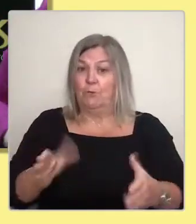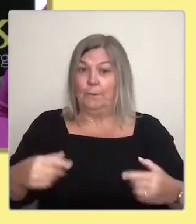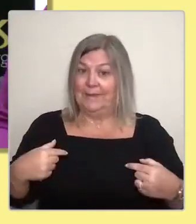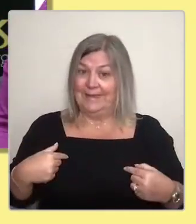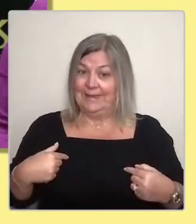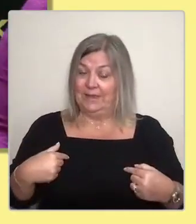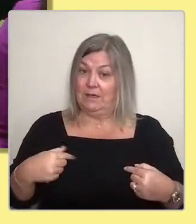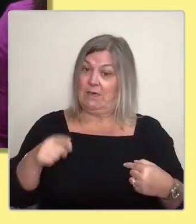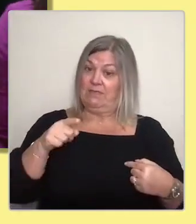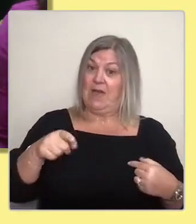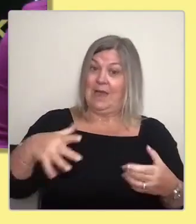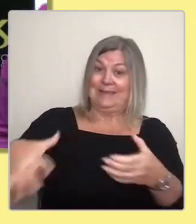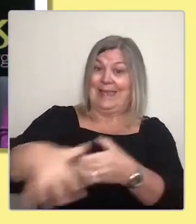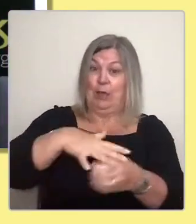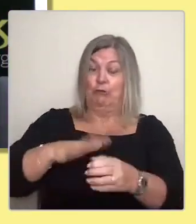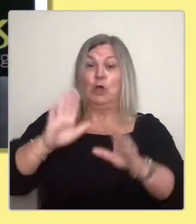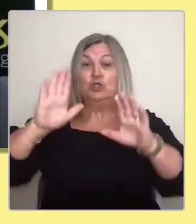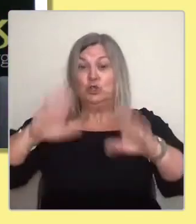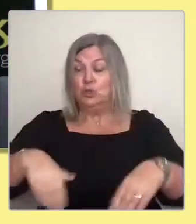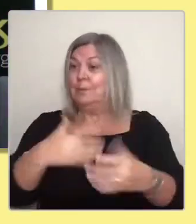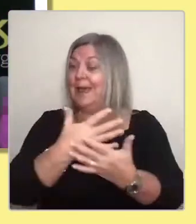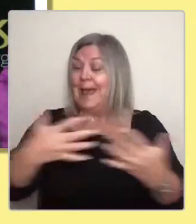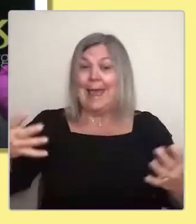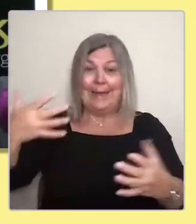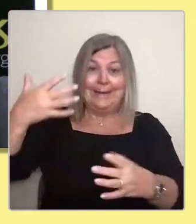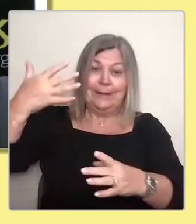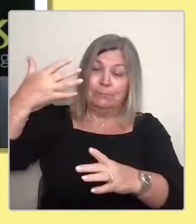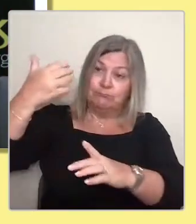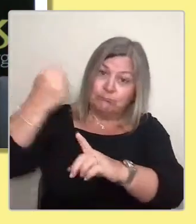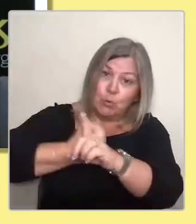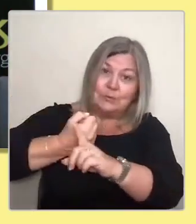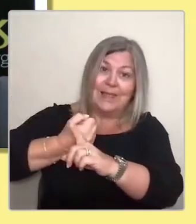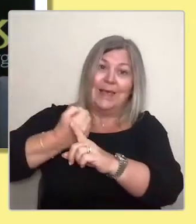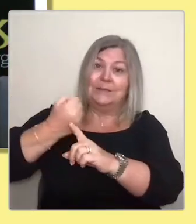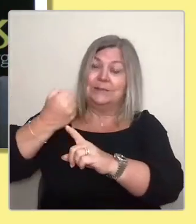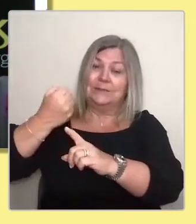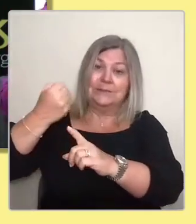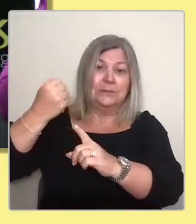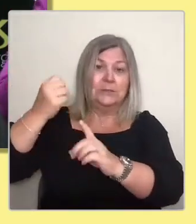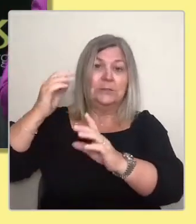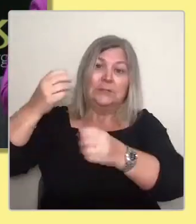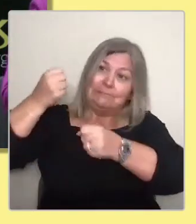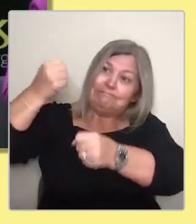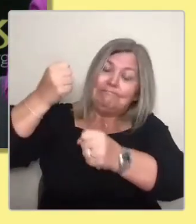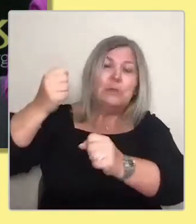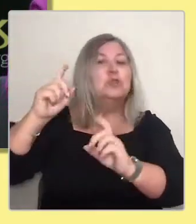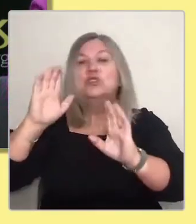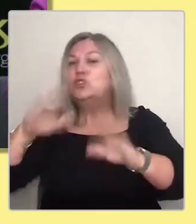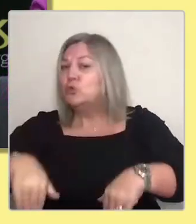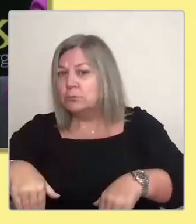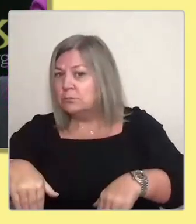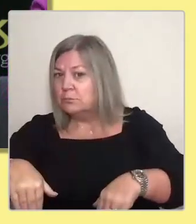be no protest, peaceful or otherwise, because what that does, of course...